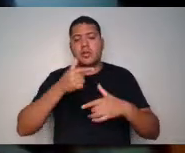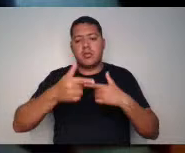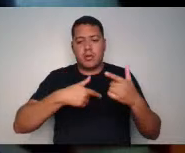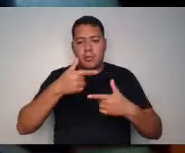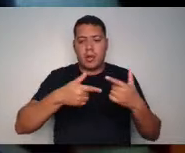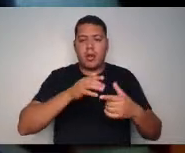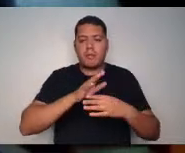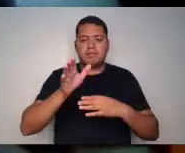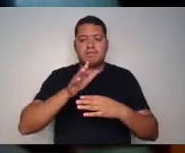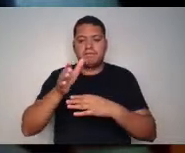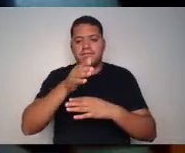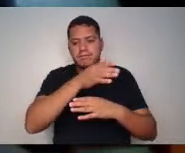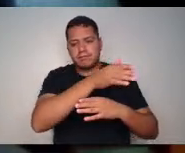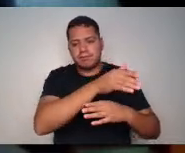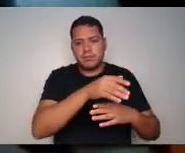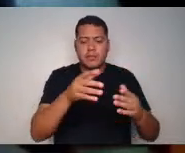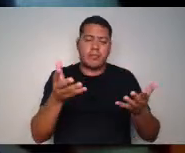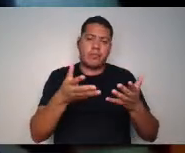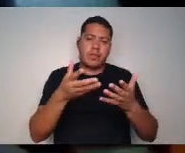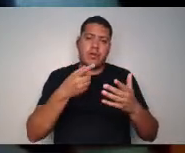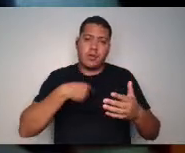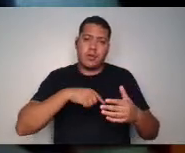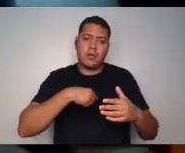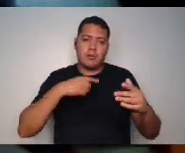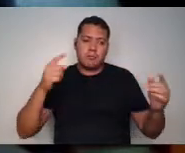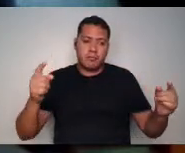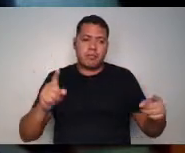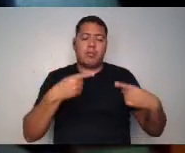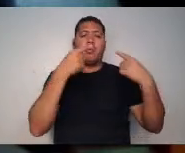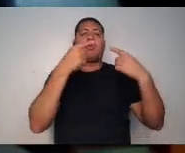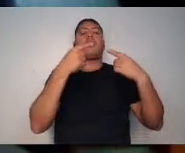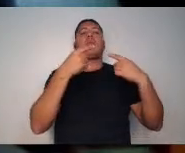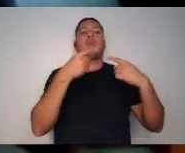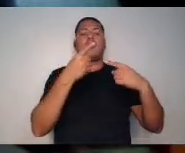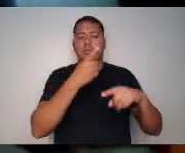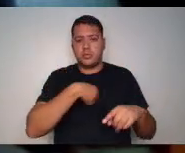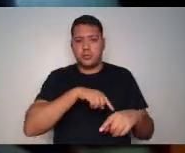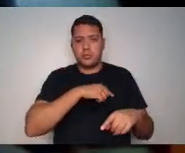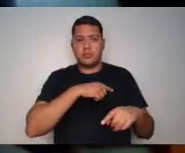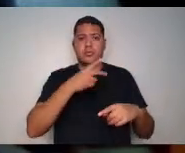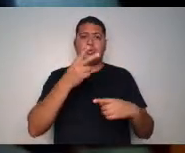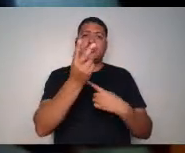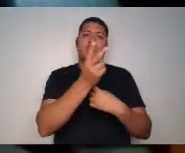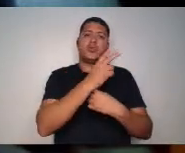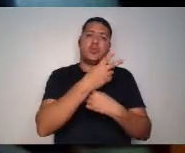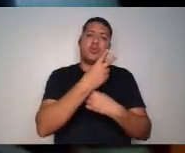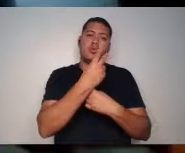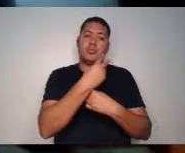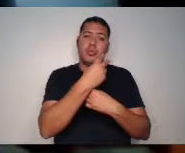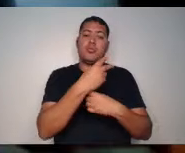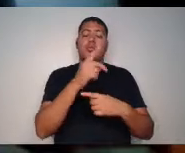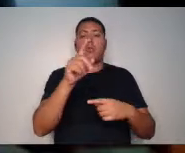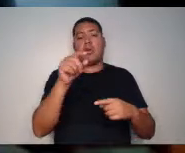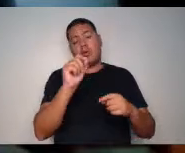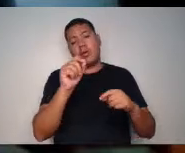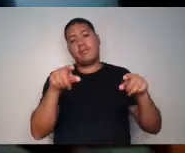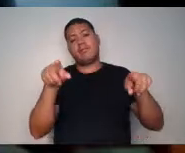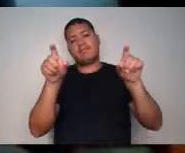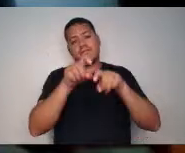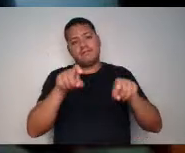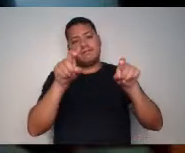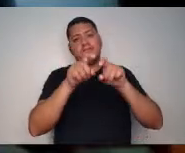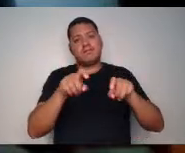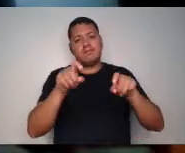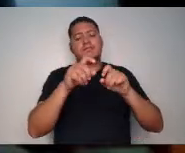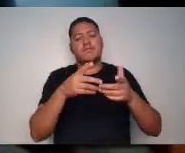trying to catch up with it. And now we're confronted with a situation in which new supervisors are